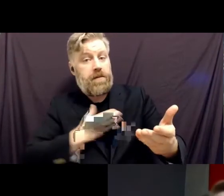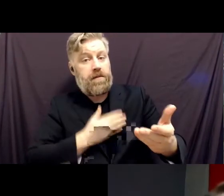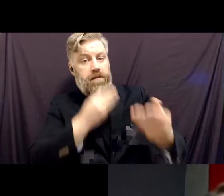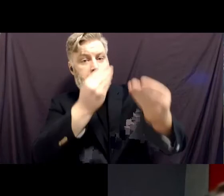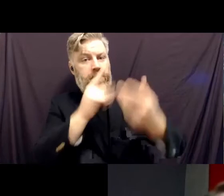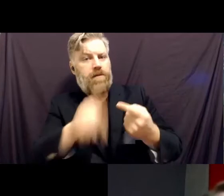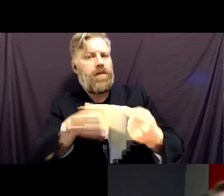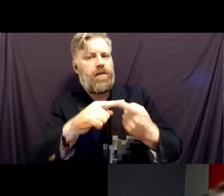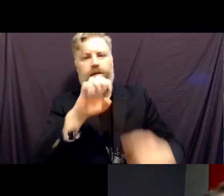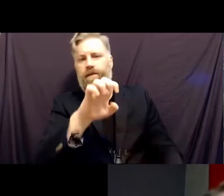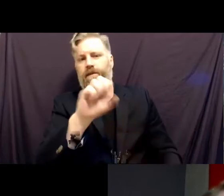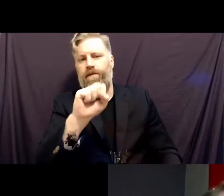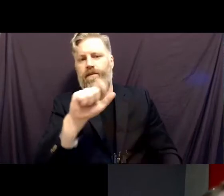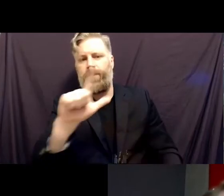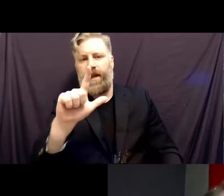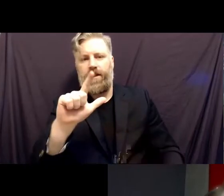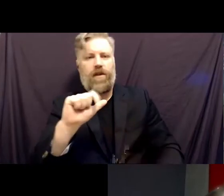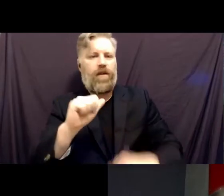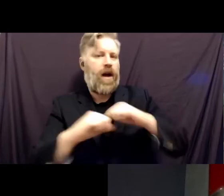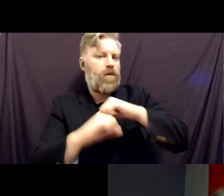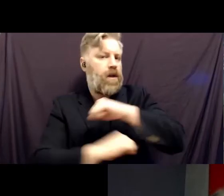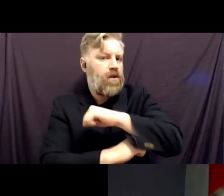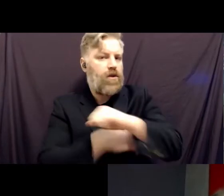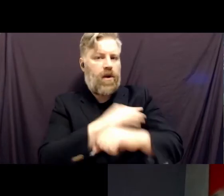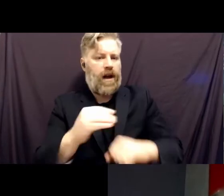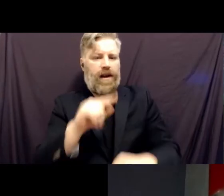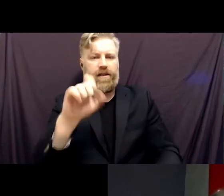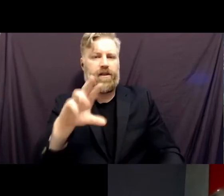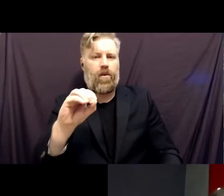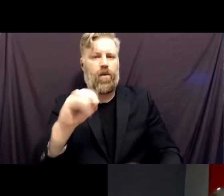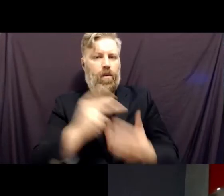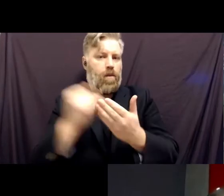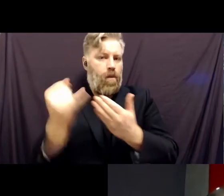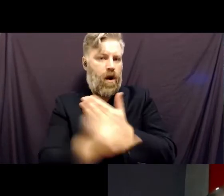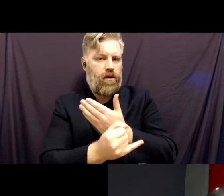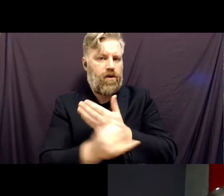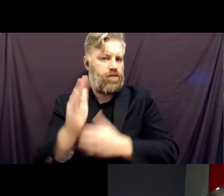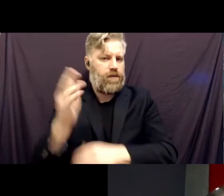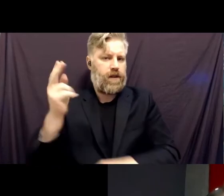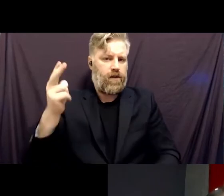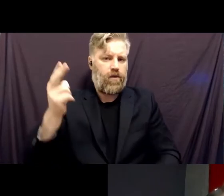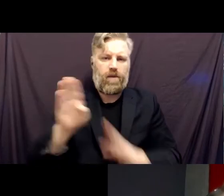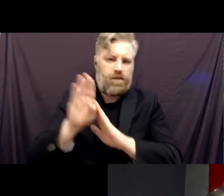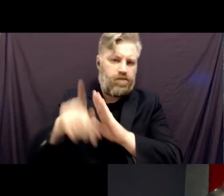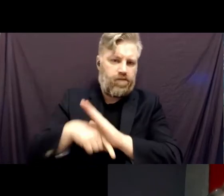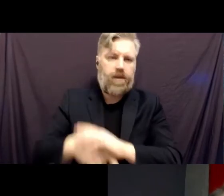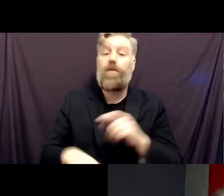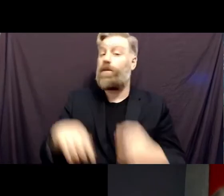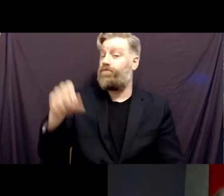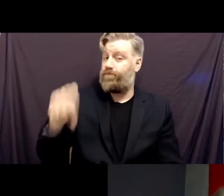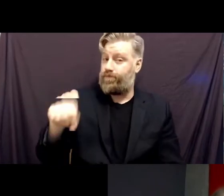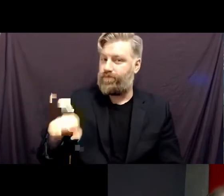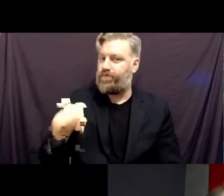Essel Foundation and the history of the Zero Project? Yeah, certainly. Thank you, Kat